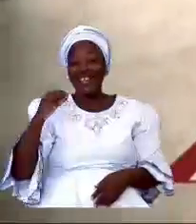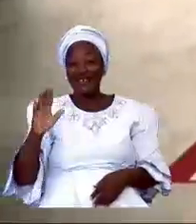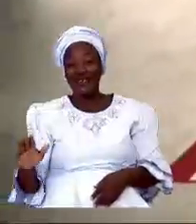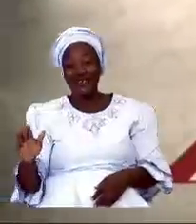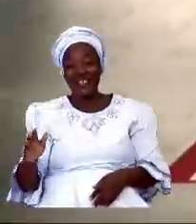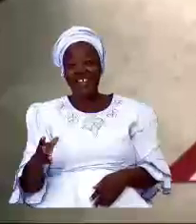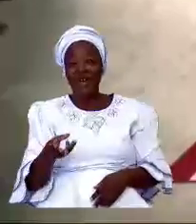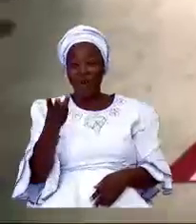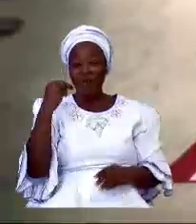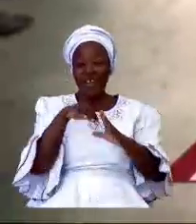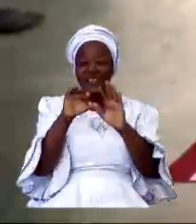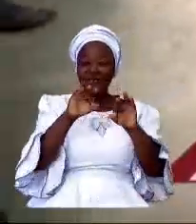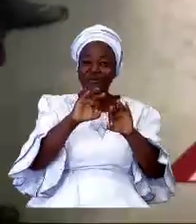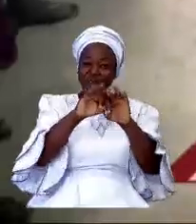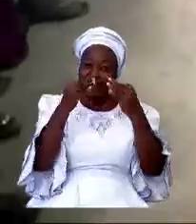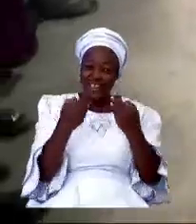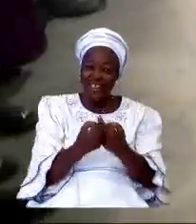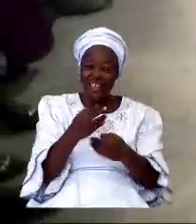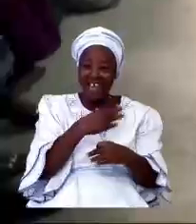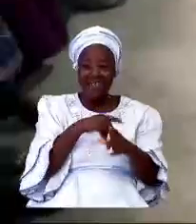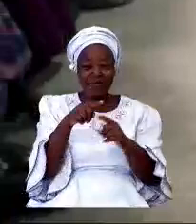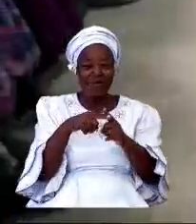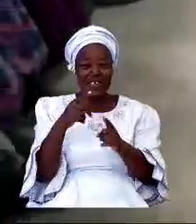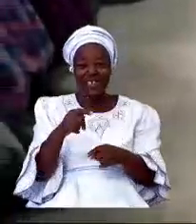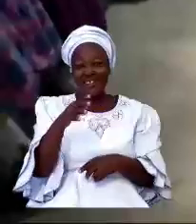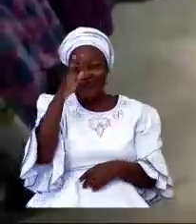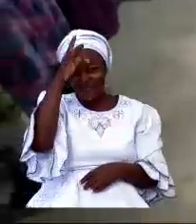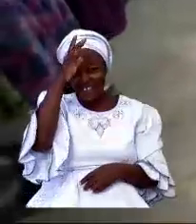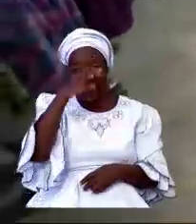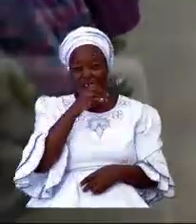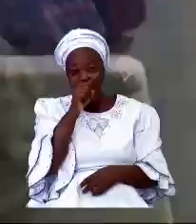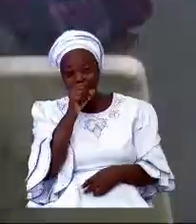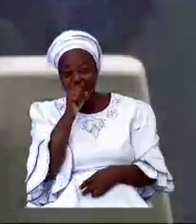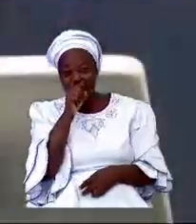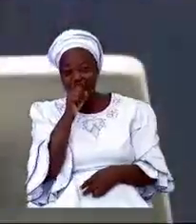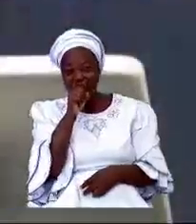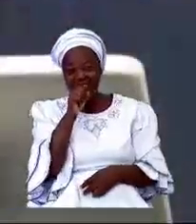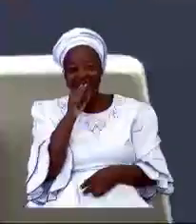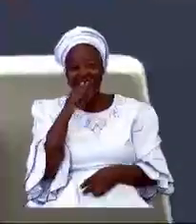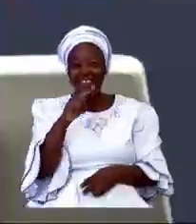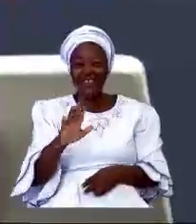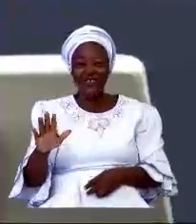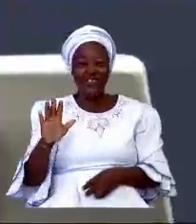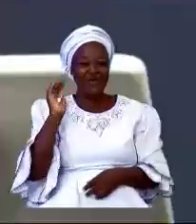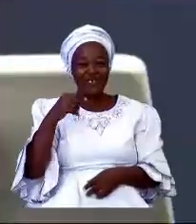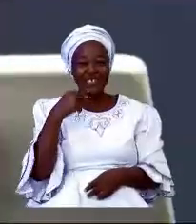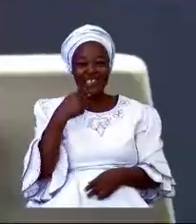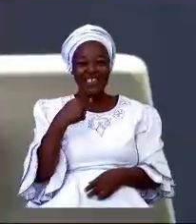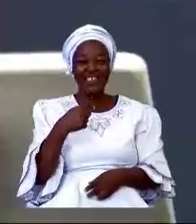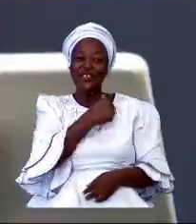You must understand, father and children were in the family. And when the father does,